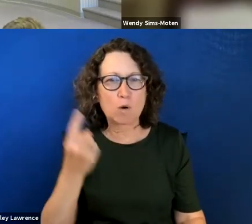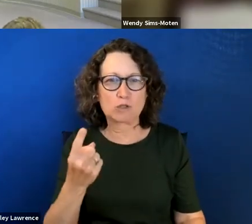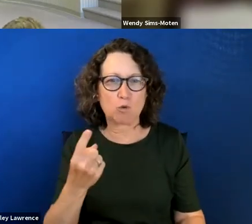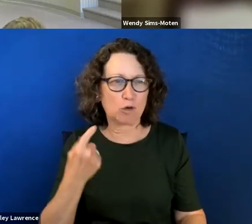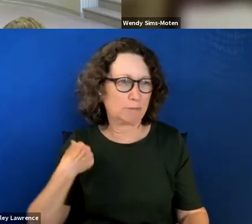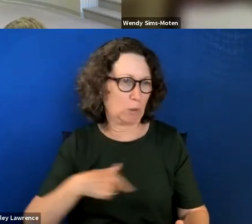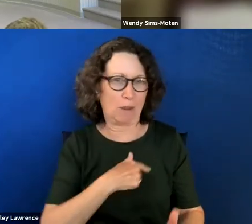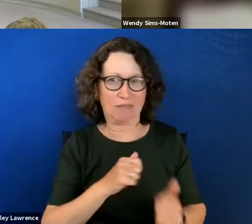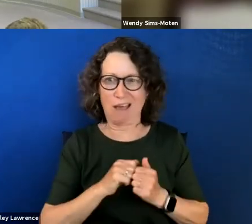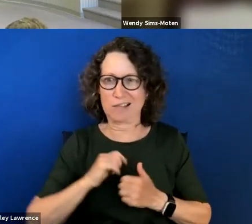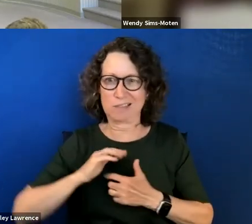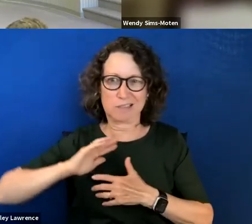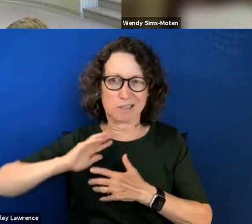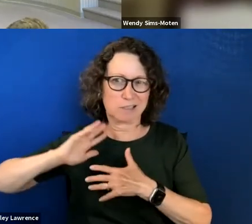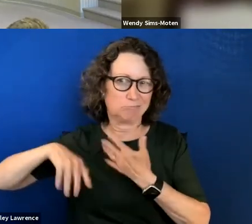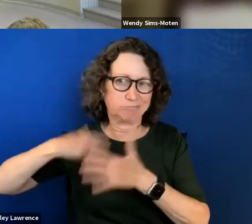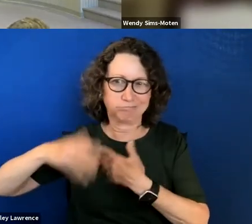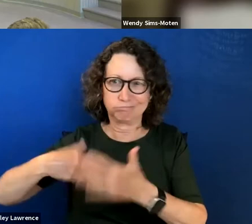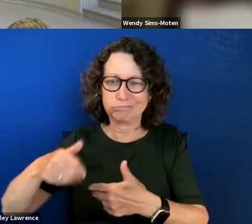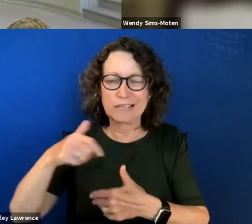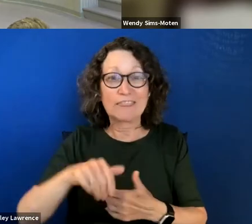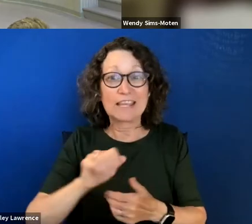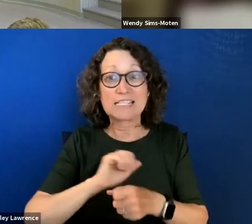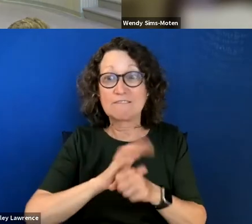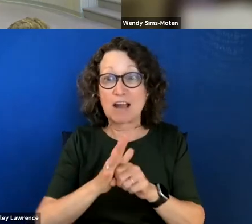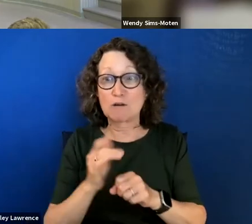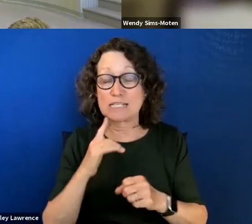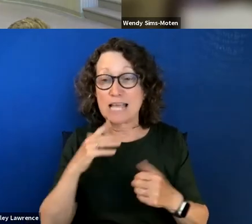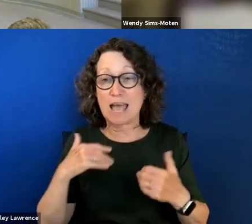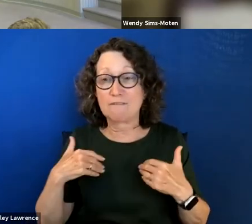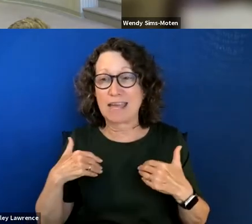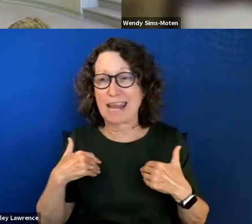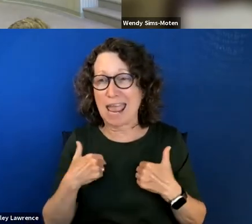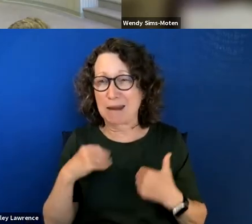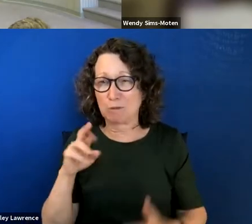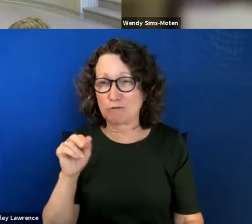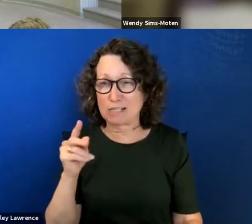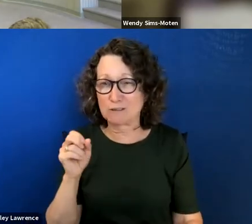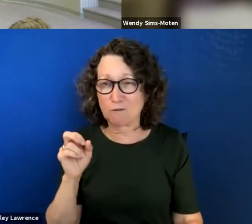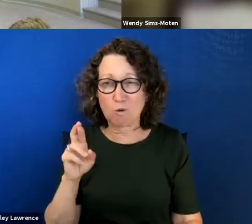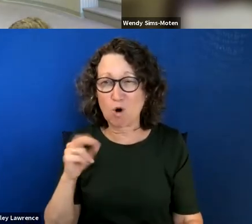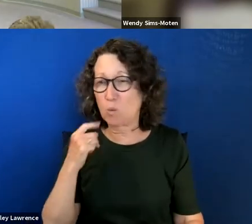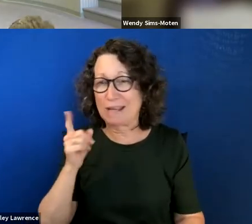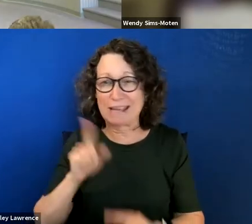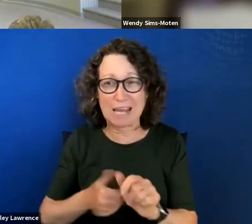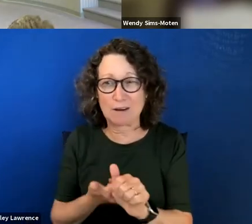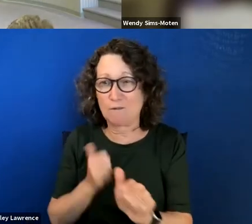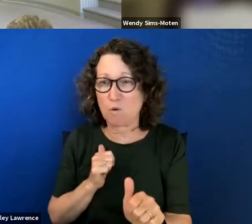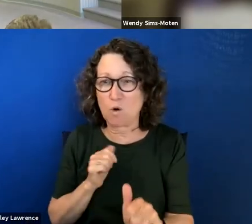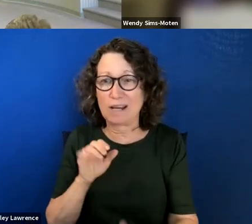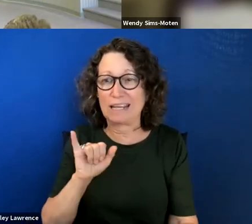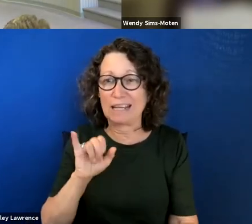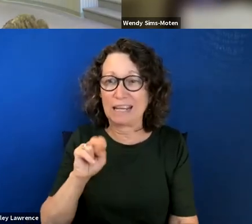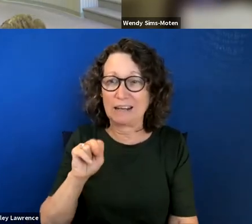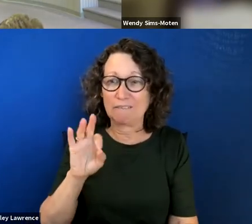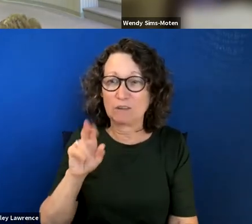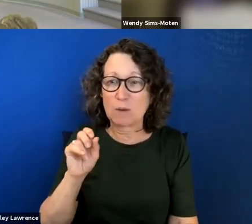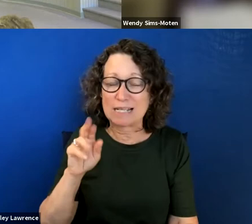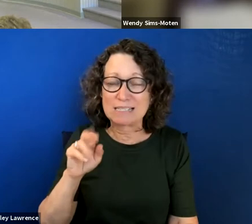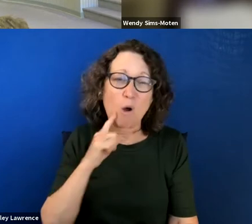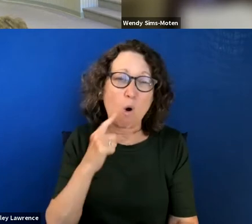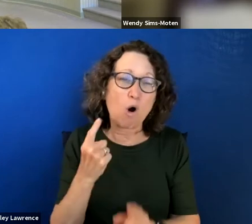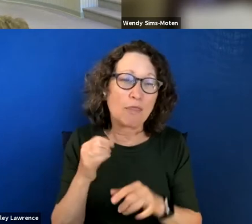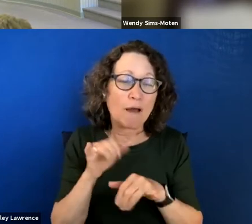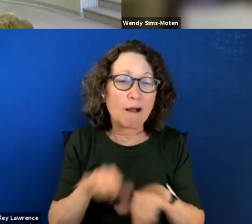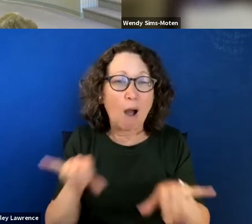us. This virus has an animal reservoir, and it's why we can't avoid the influenza or the common